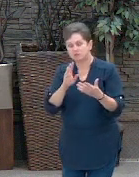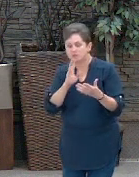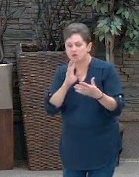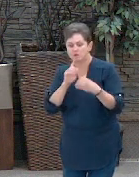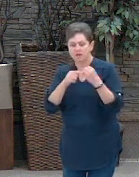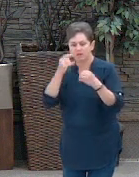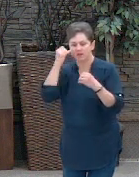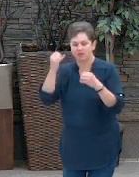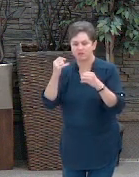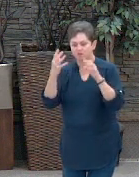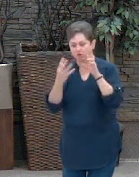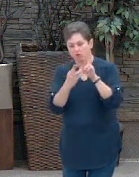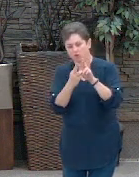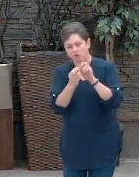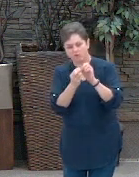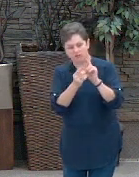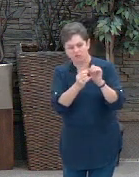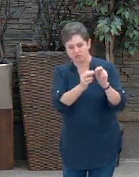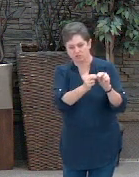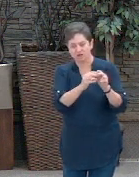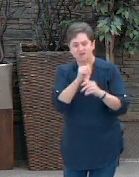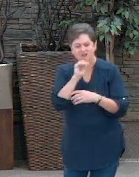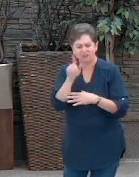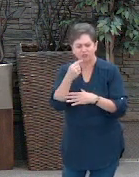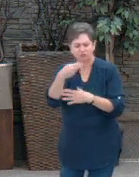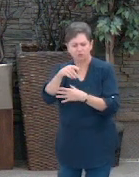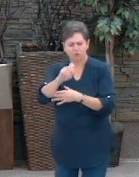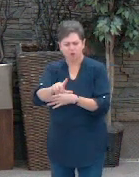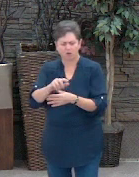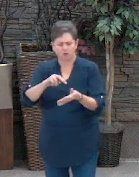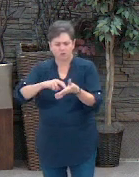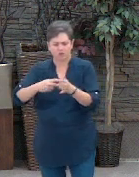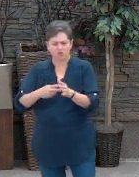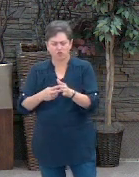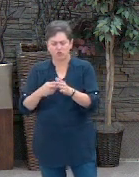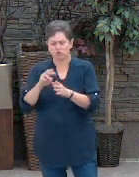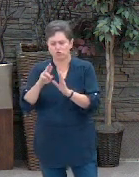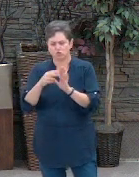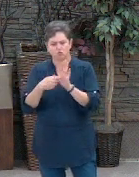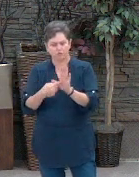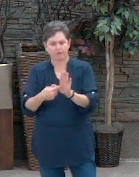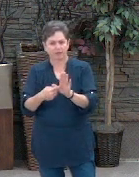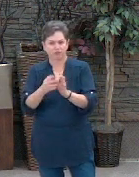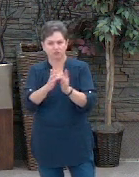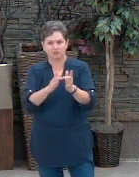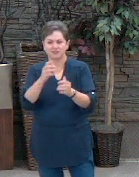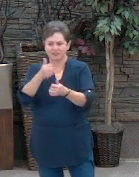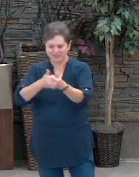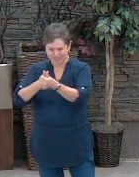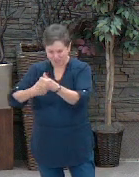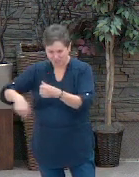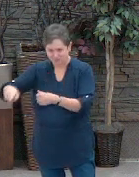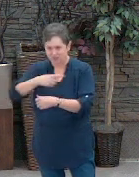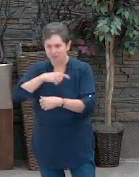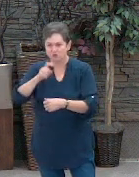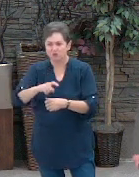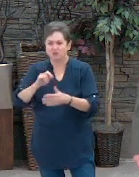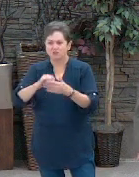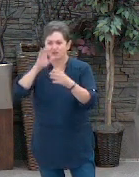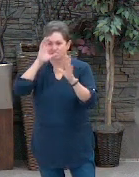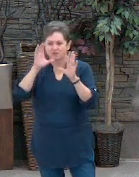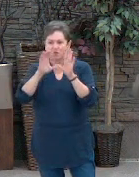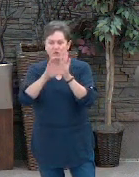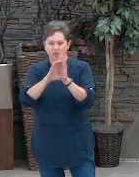reflection. Because it's not just Paul who's meant to reflect Jesus, it's meant to be every one of us. And this is an image